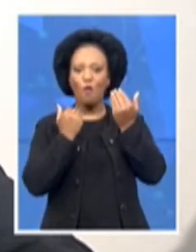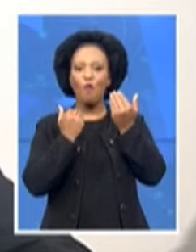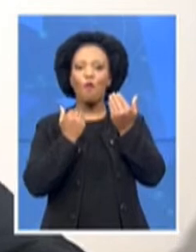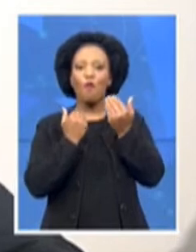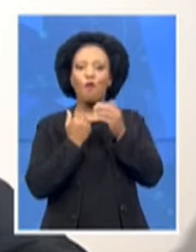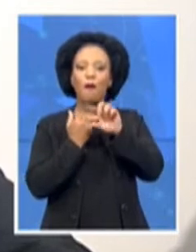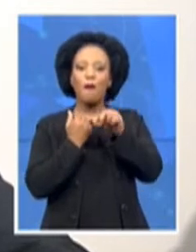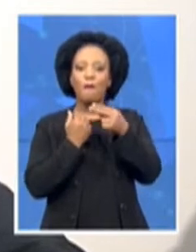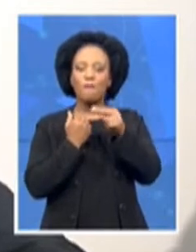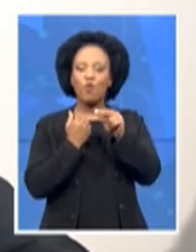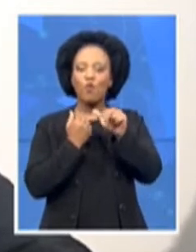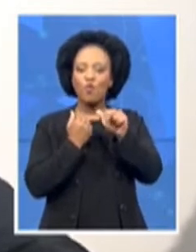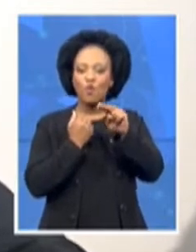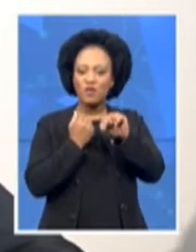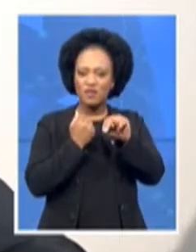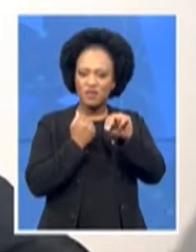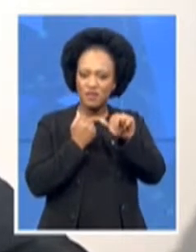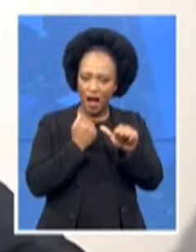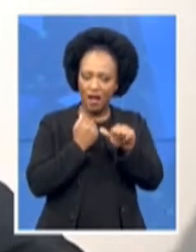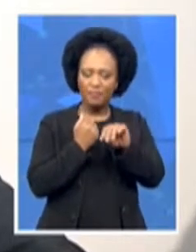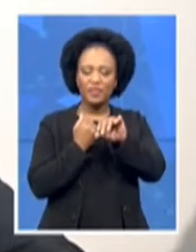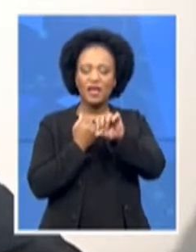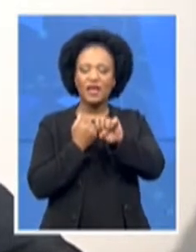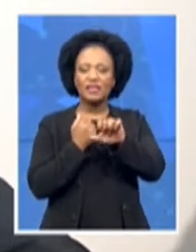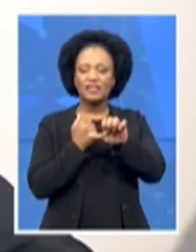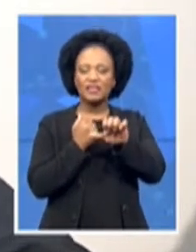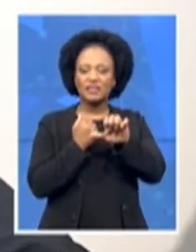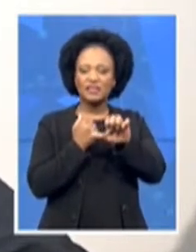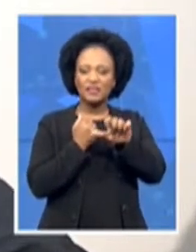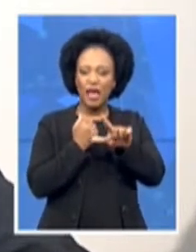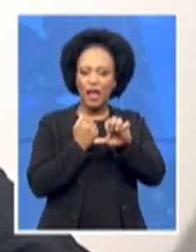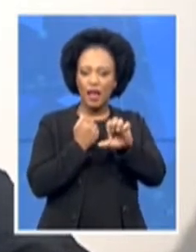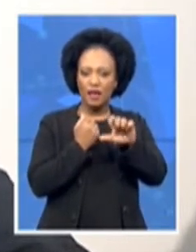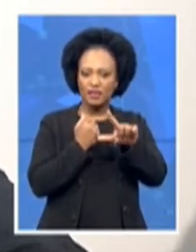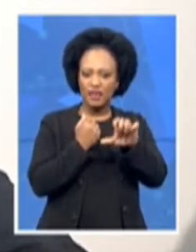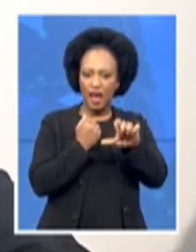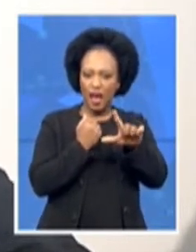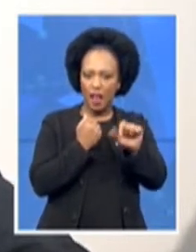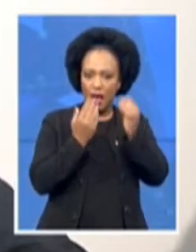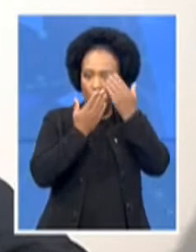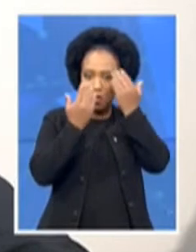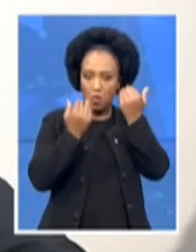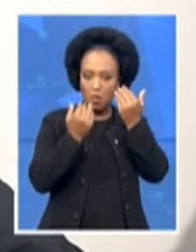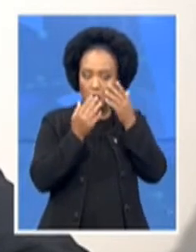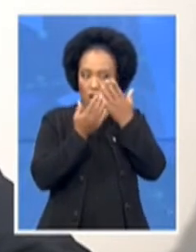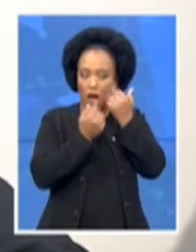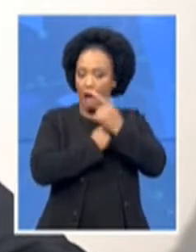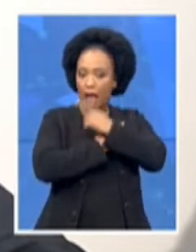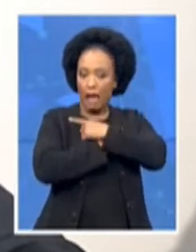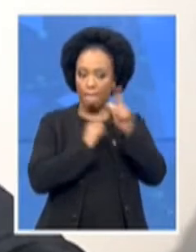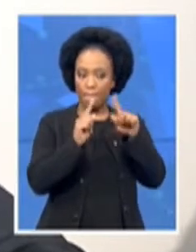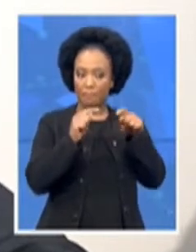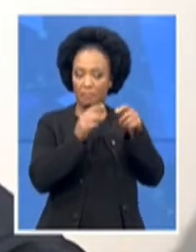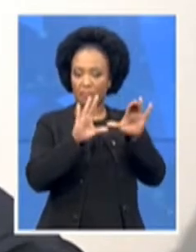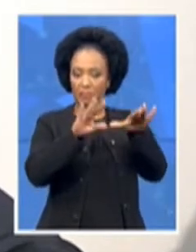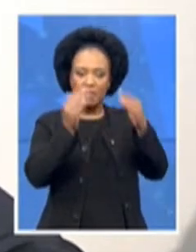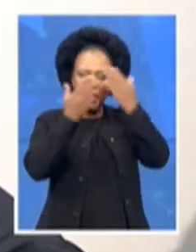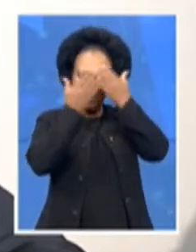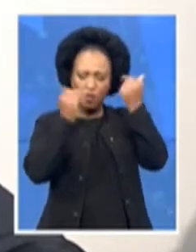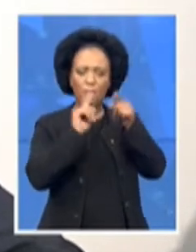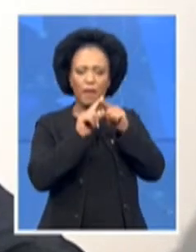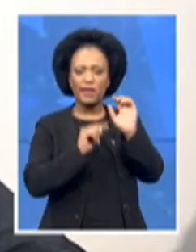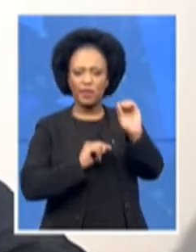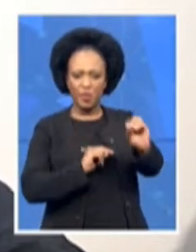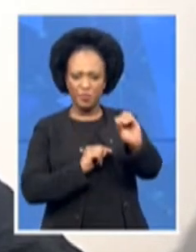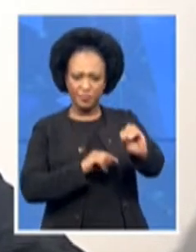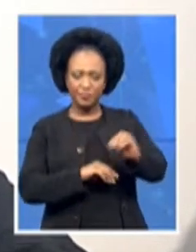But it's there. I mean, its status, I'm not sure. But, you know, you can get back to the stadiums,